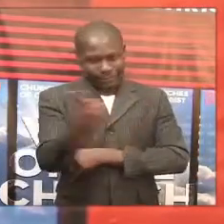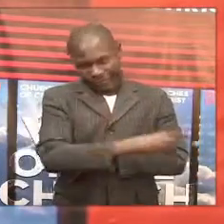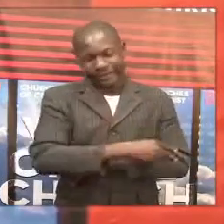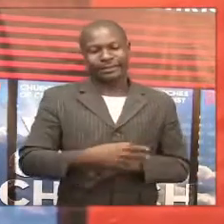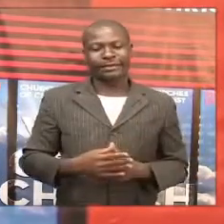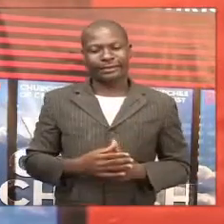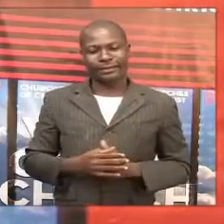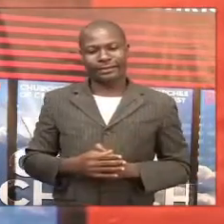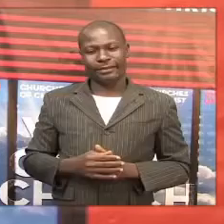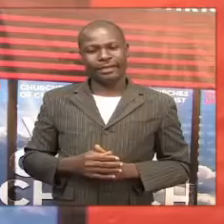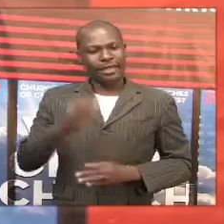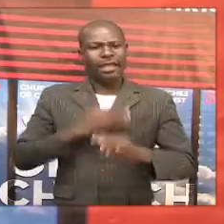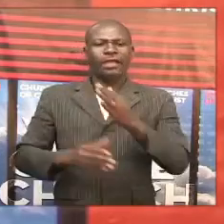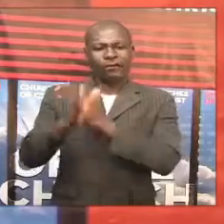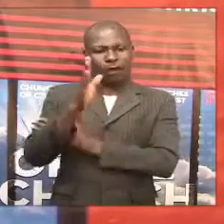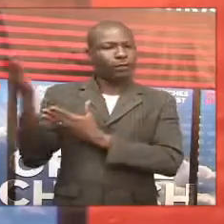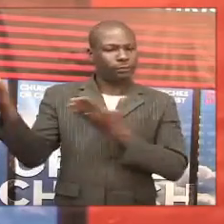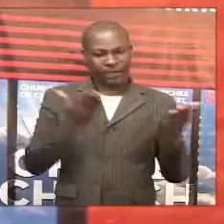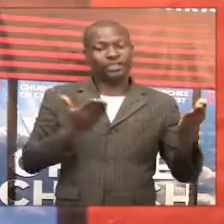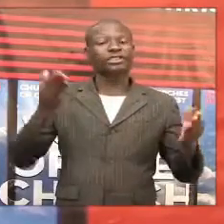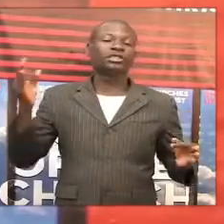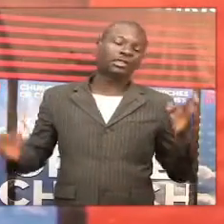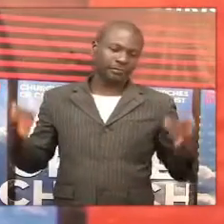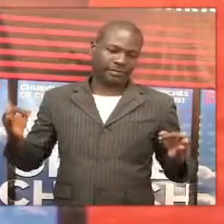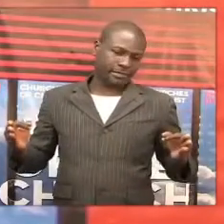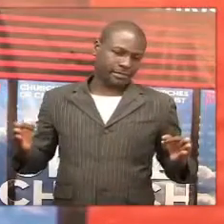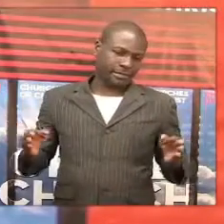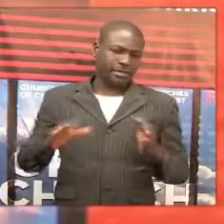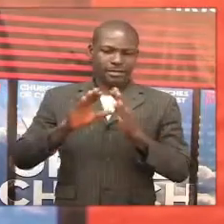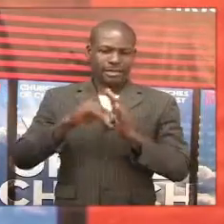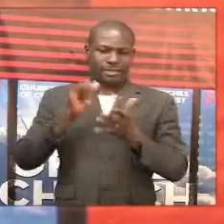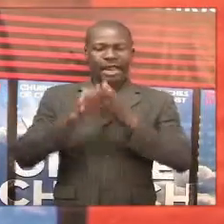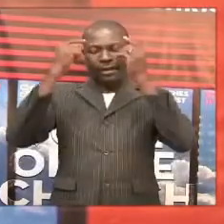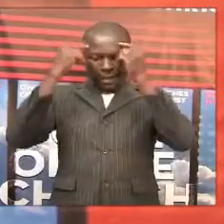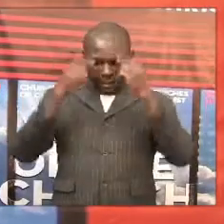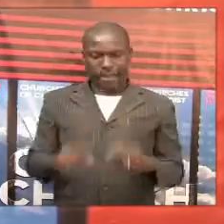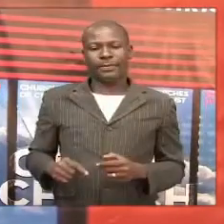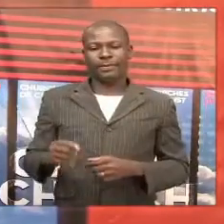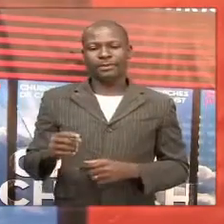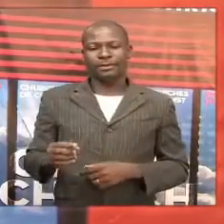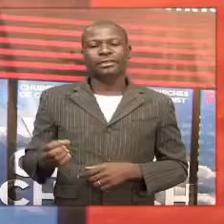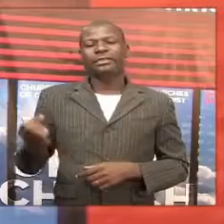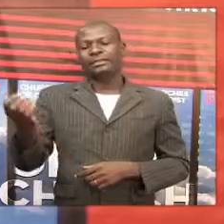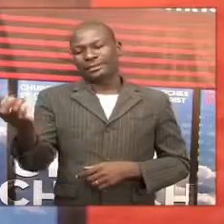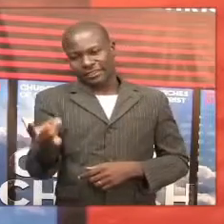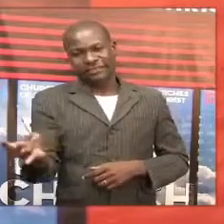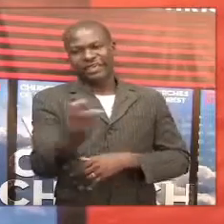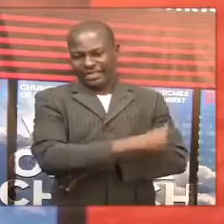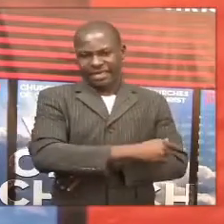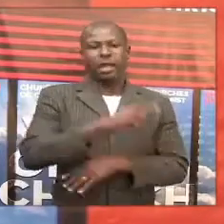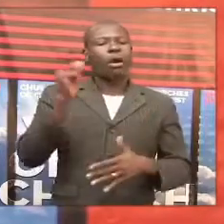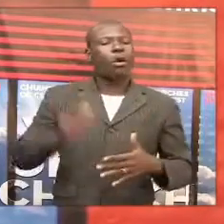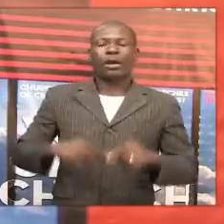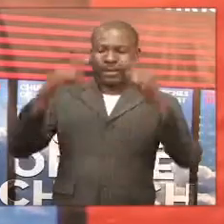Nese onyamid na temwo eba. Nese sa atemwo no ba homeda. Eno susu no. Nanka yede.